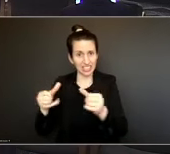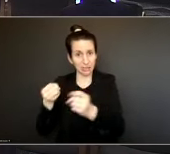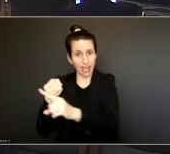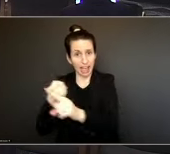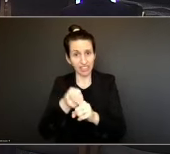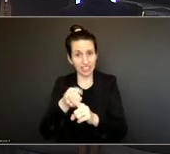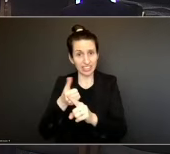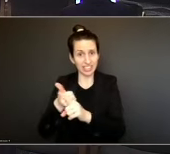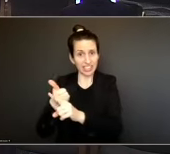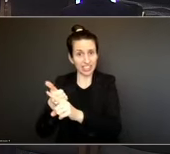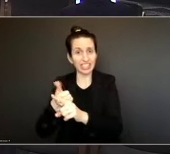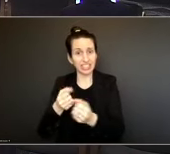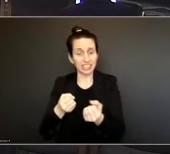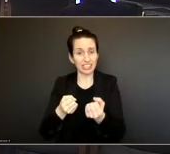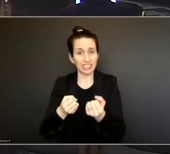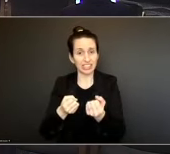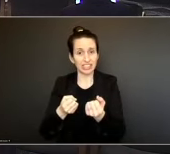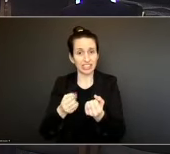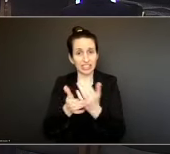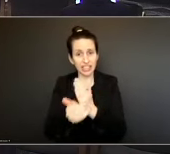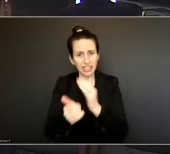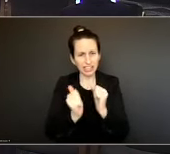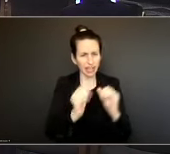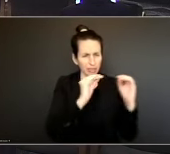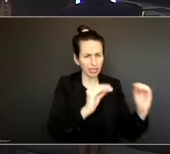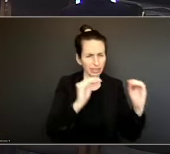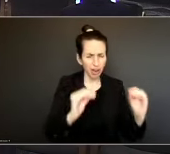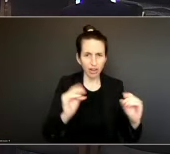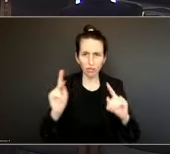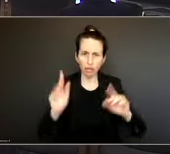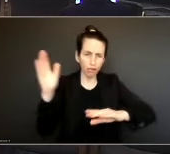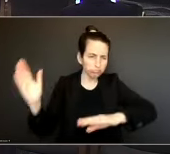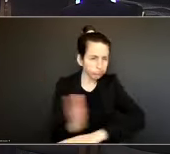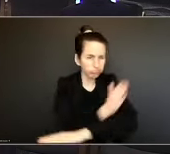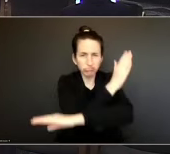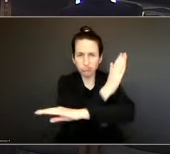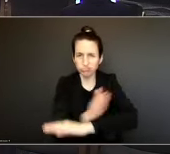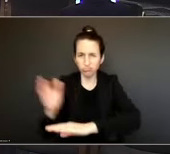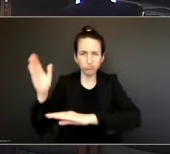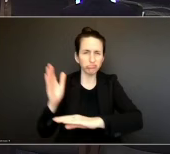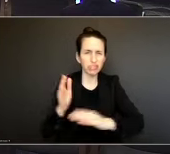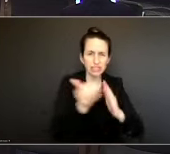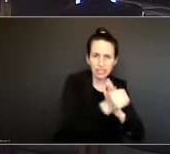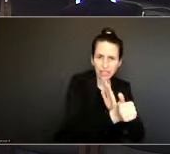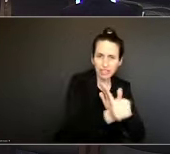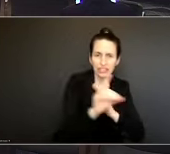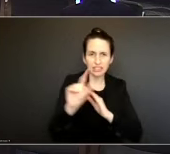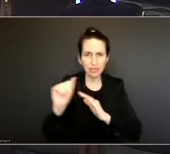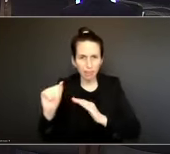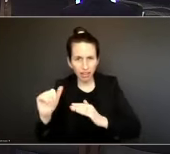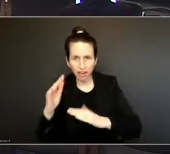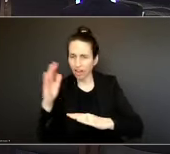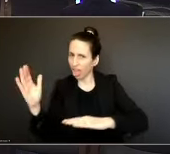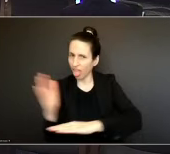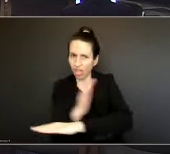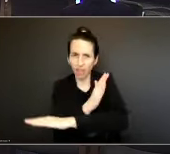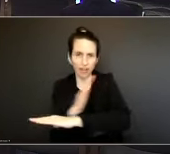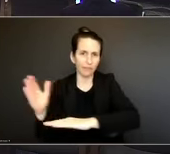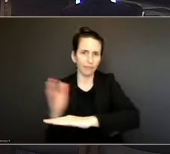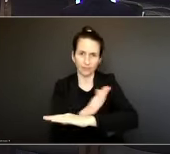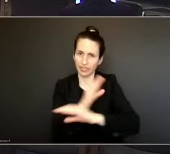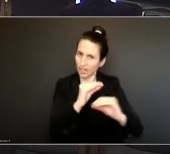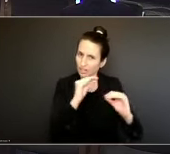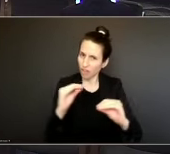very wide range of background and skills and disability levels. This TA center would also